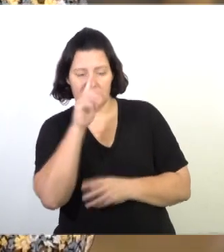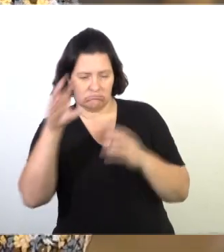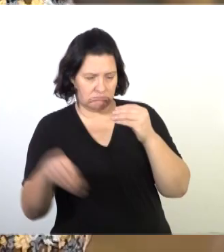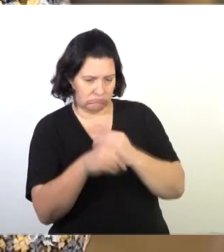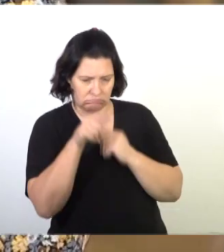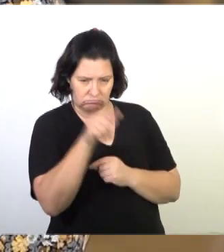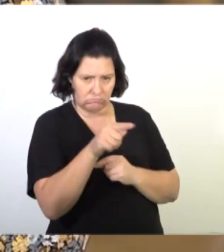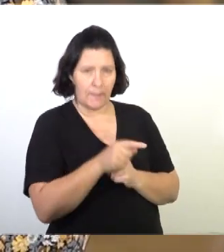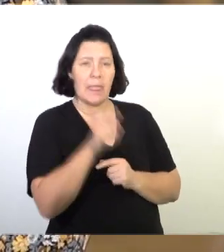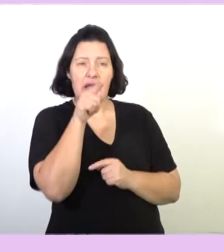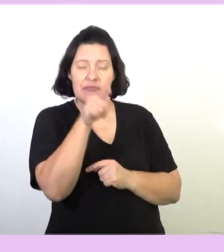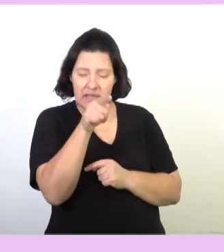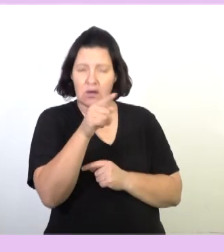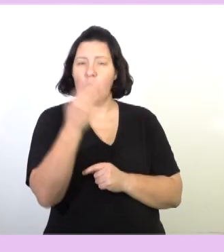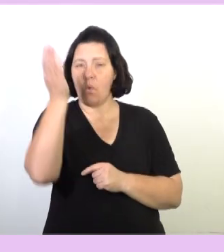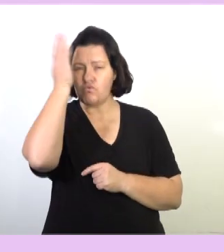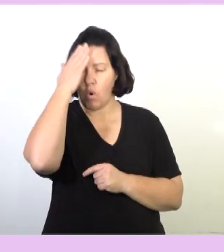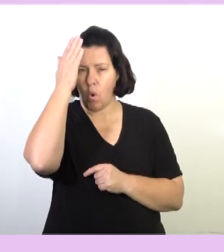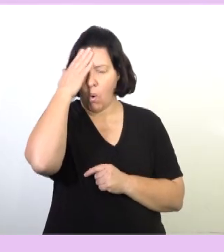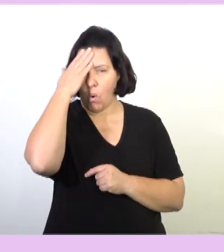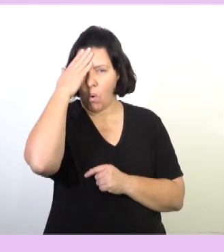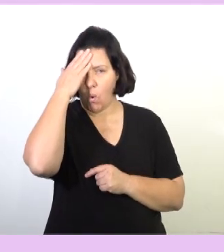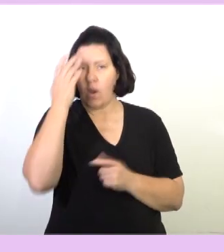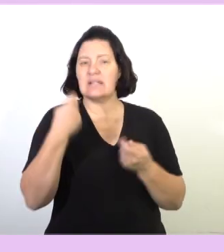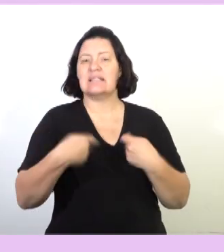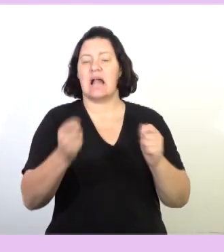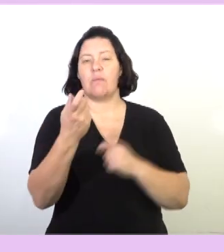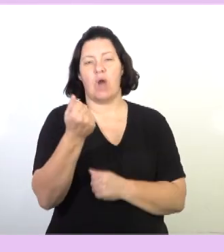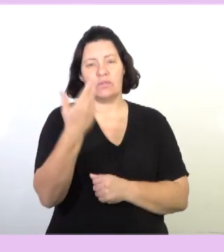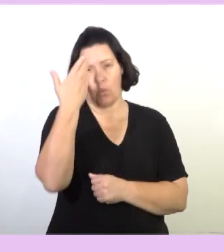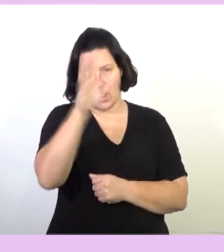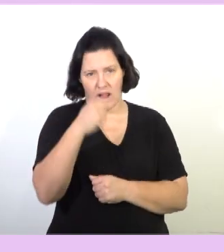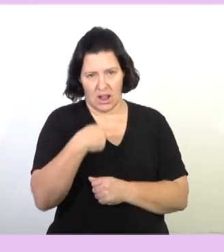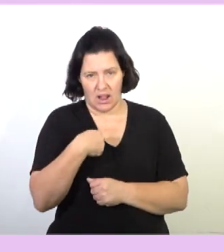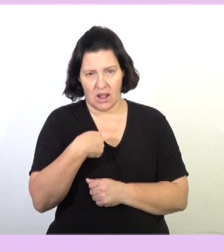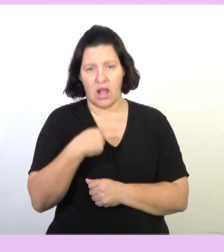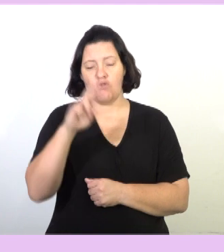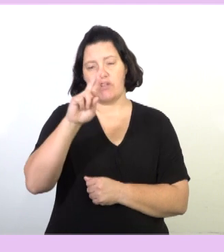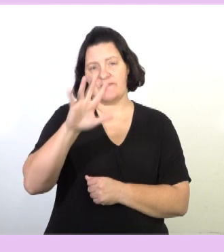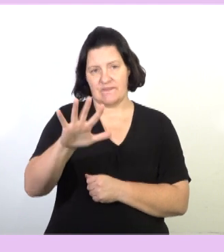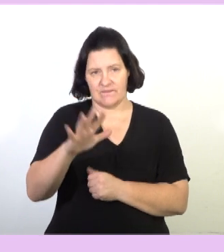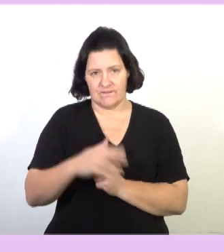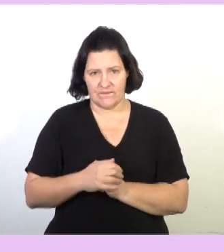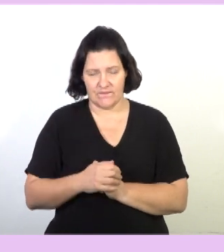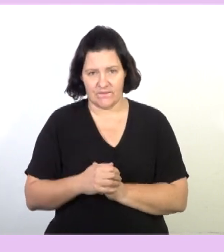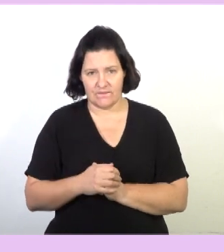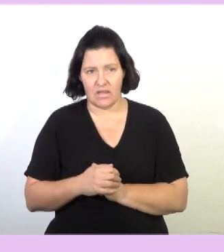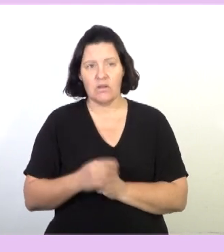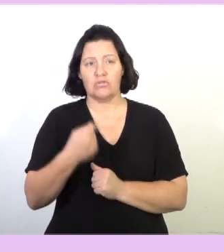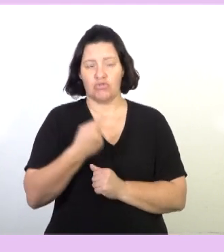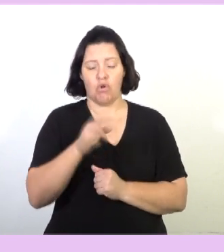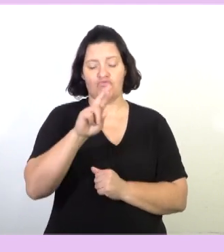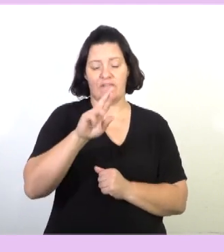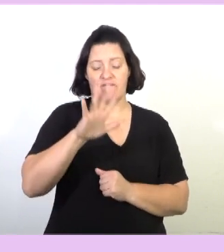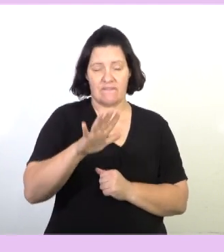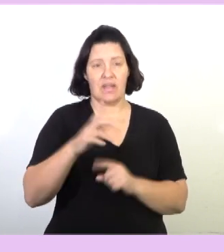contextualize this formula. In this case, we know what is our selling price. Our selling price is 5 rand. So it will